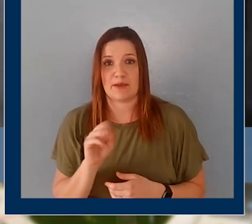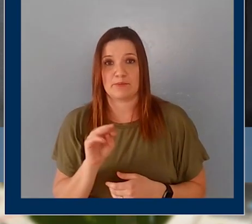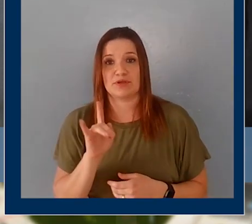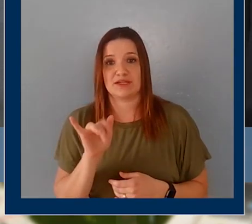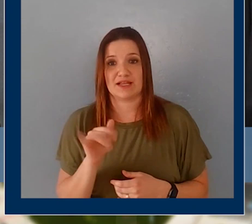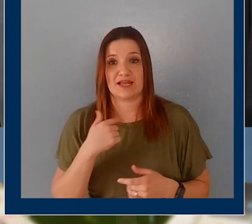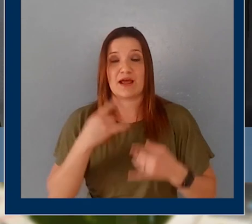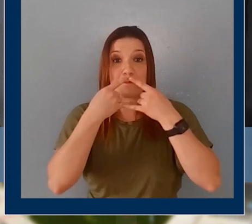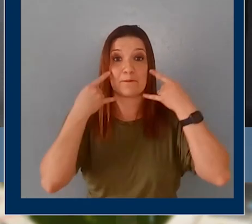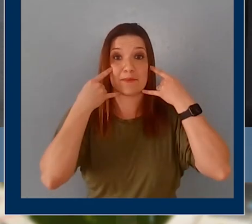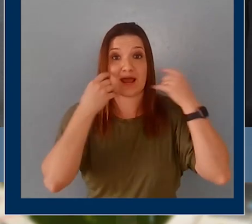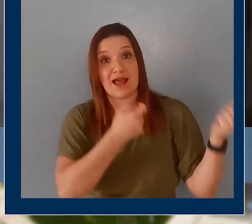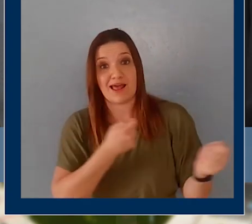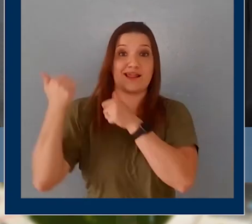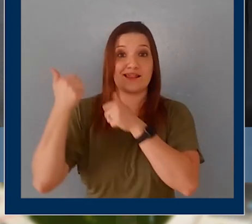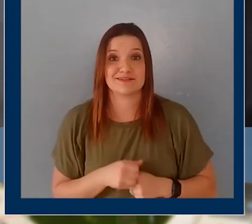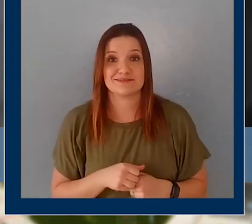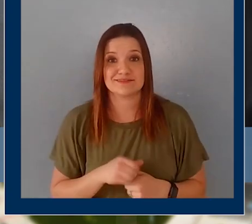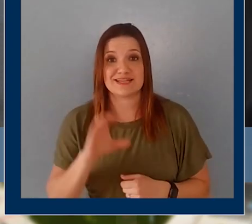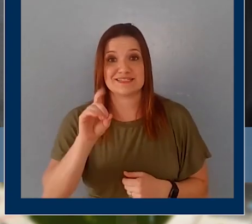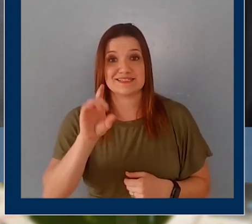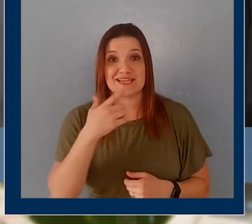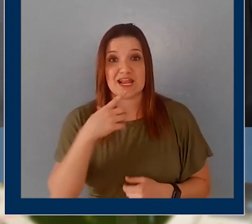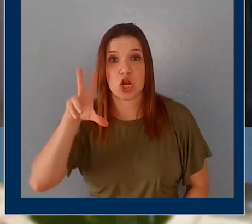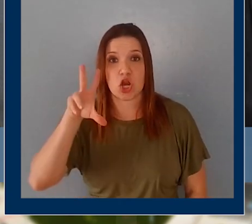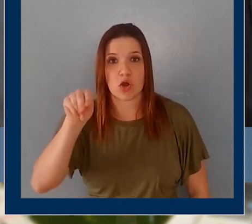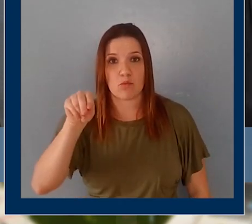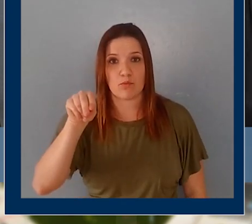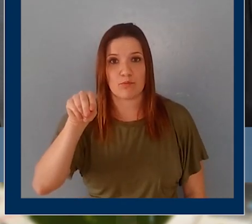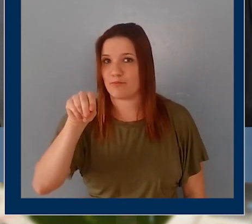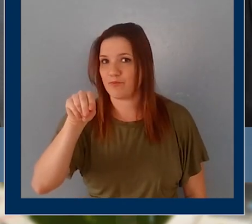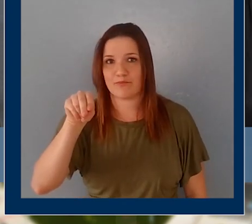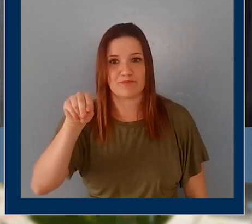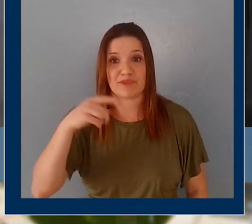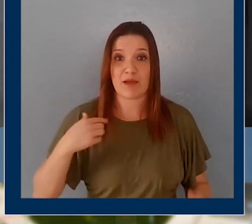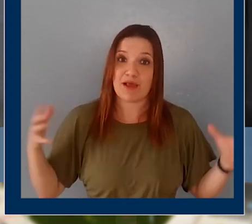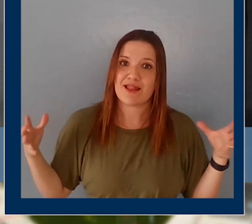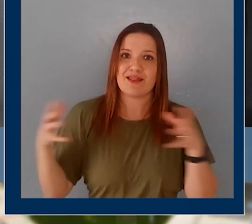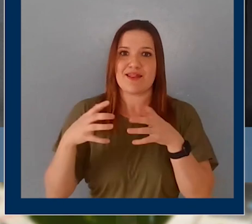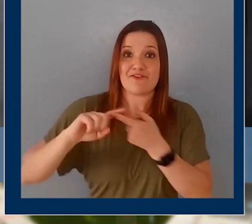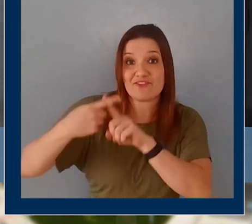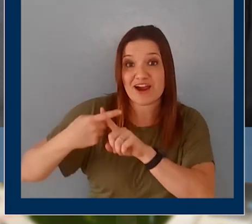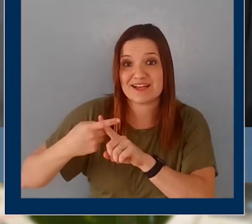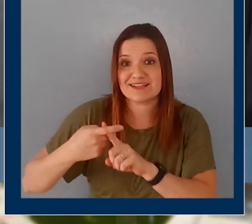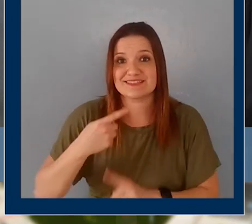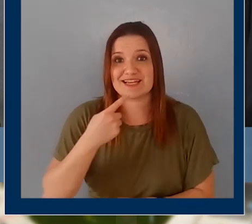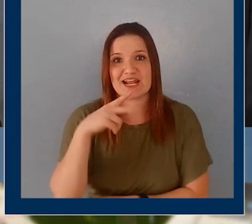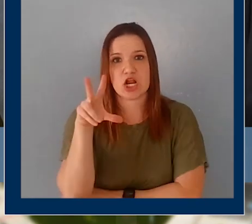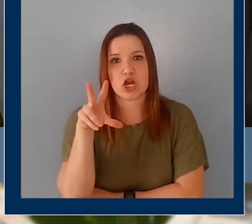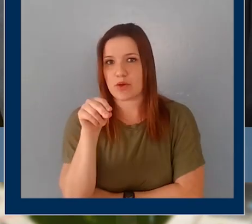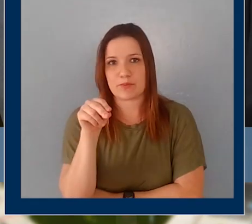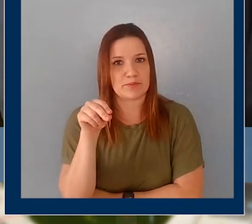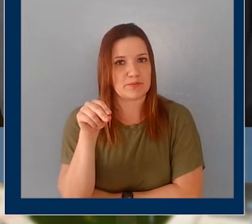I start getting together with my friends? CDC says no. Continue to socially distant, continue to wear your mask.